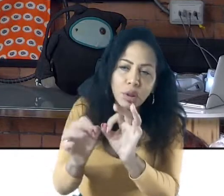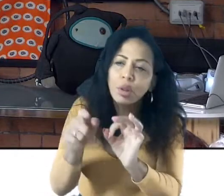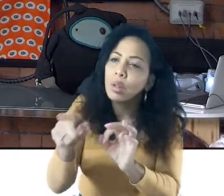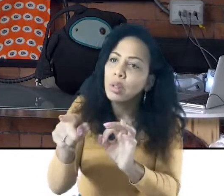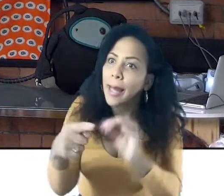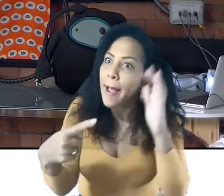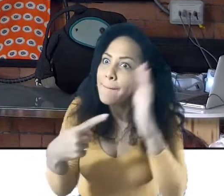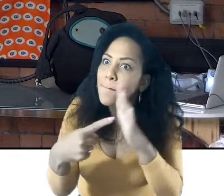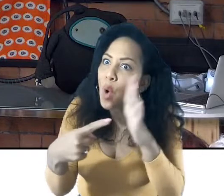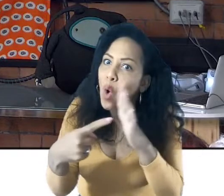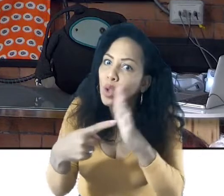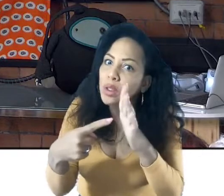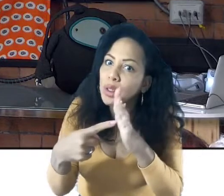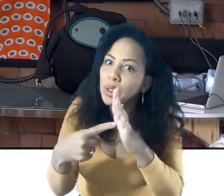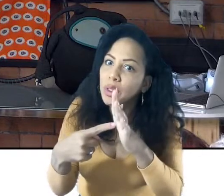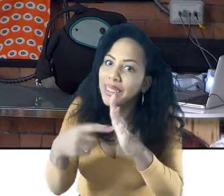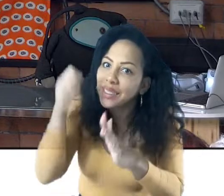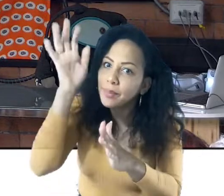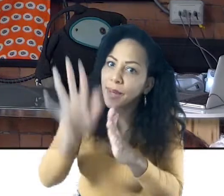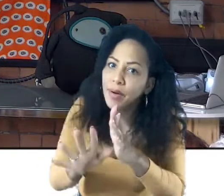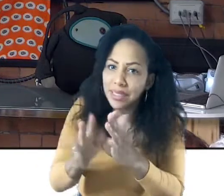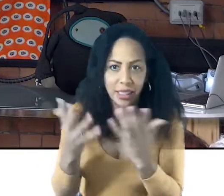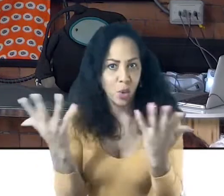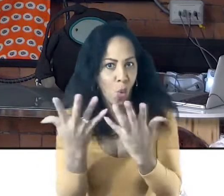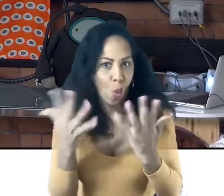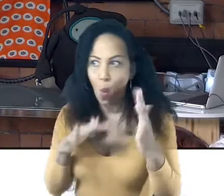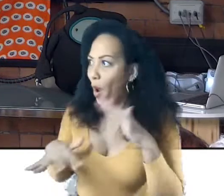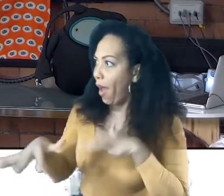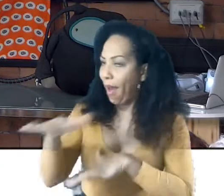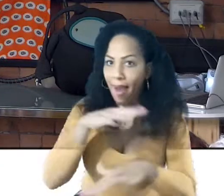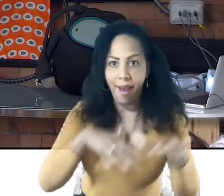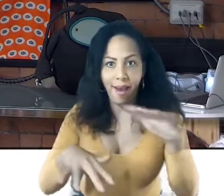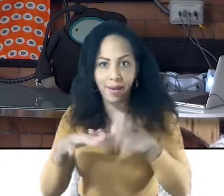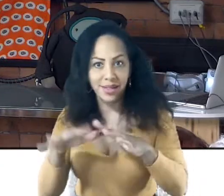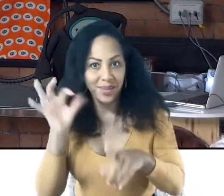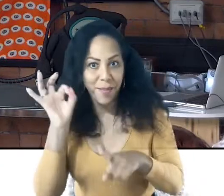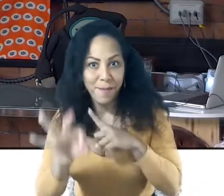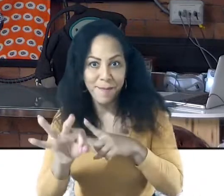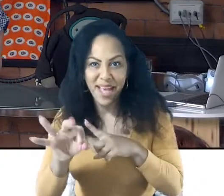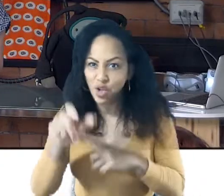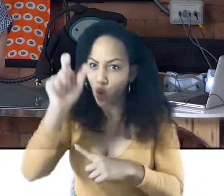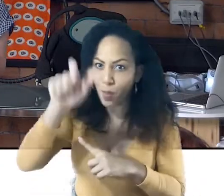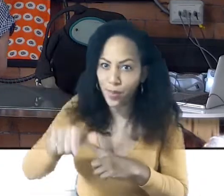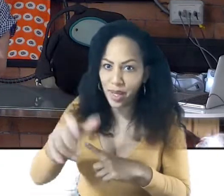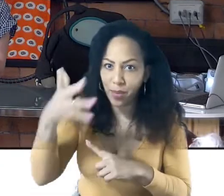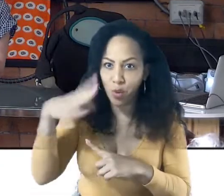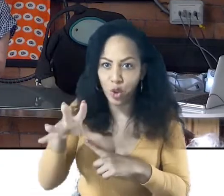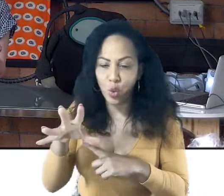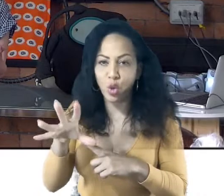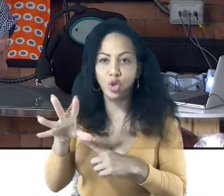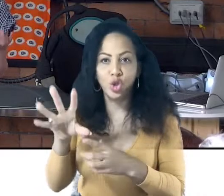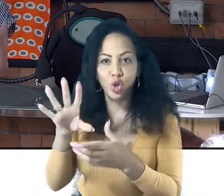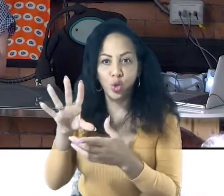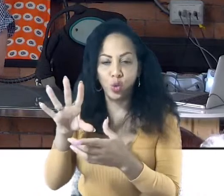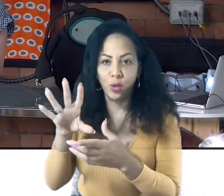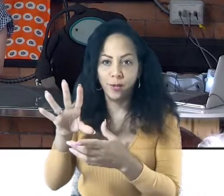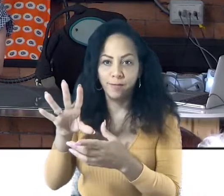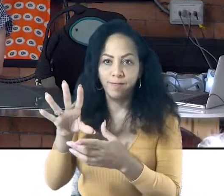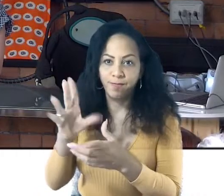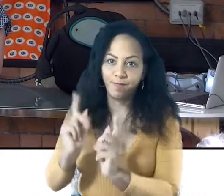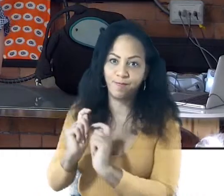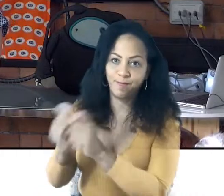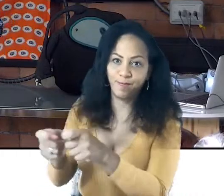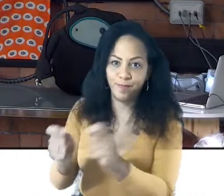meaningful experiences for you? Who are special people that you would like to put on the map? And there's an anecdote that I'll share with you.